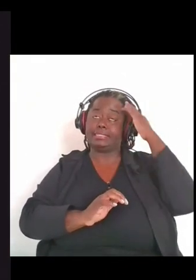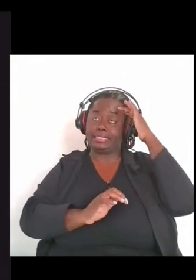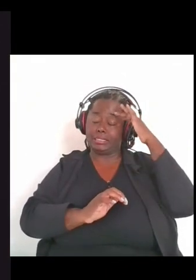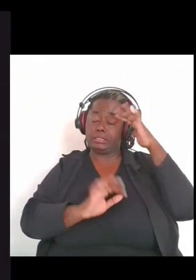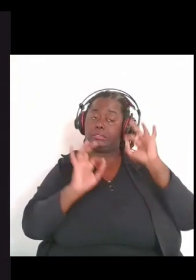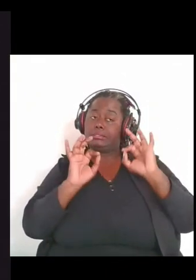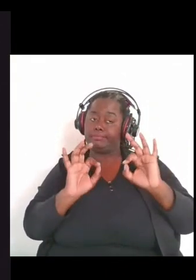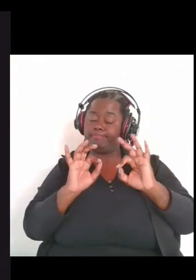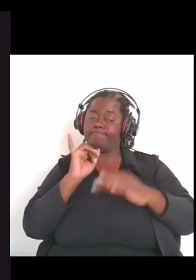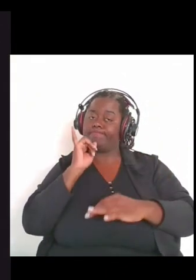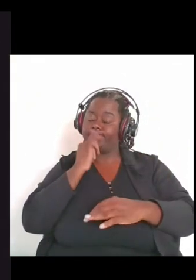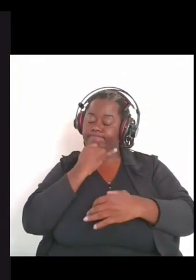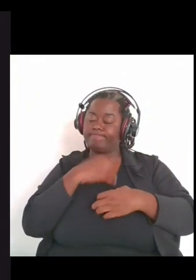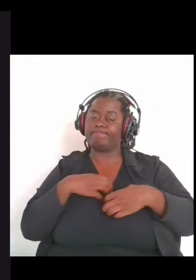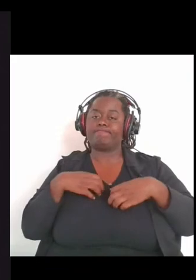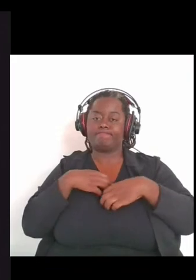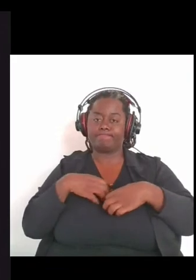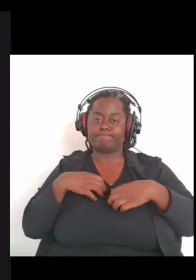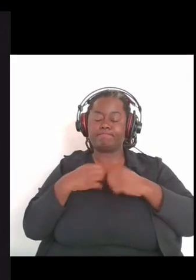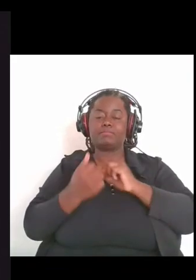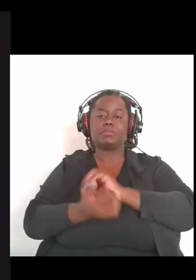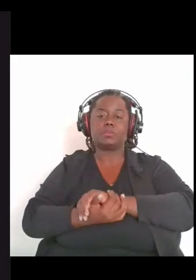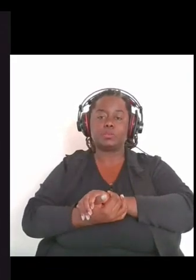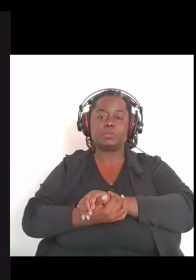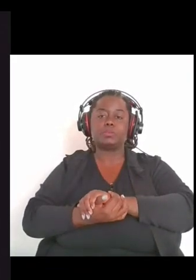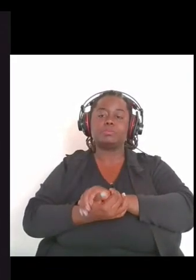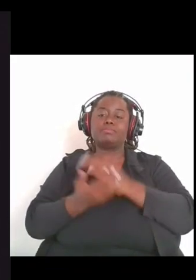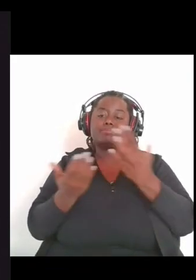indeed it's really disheartening